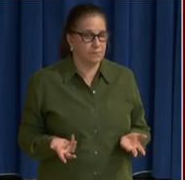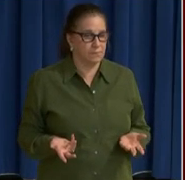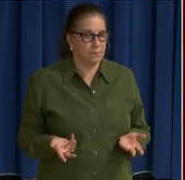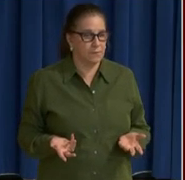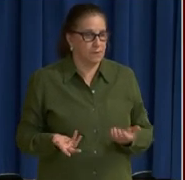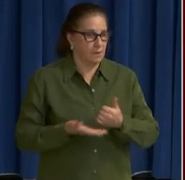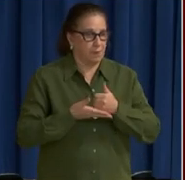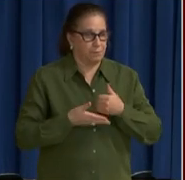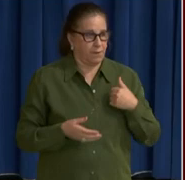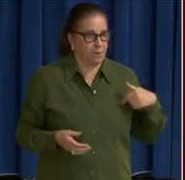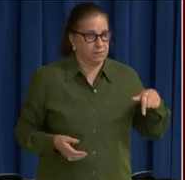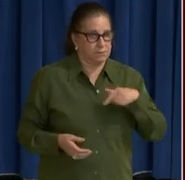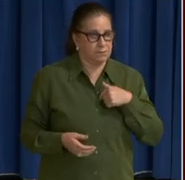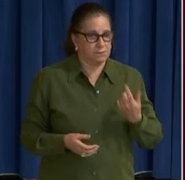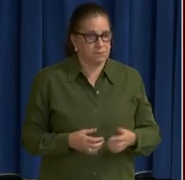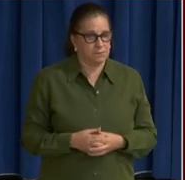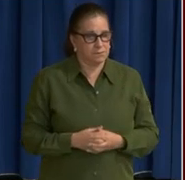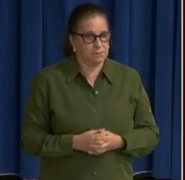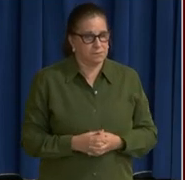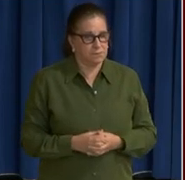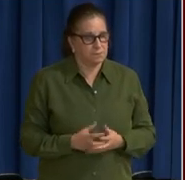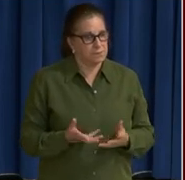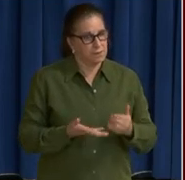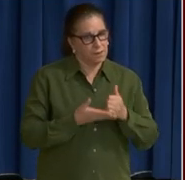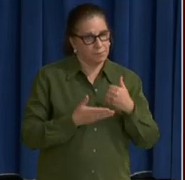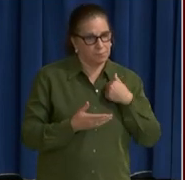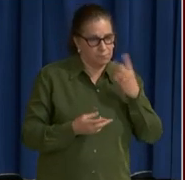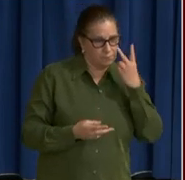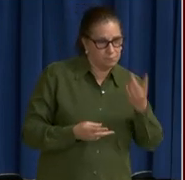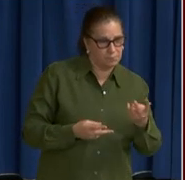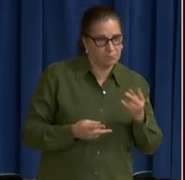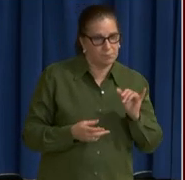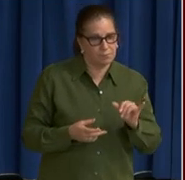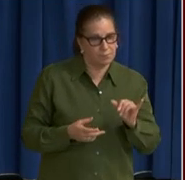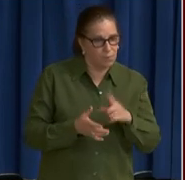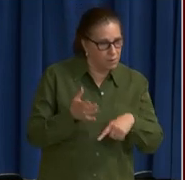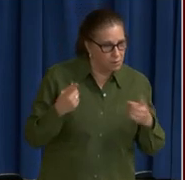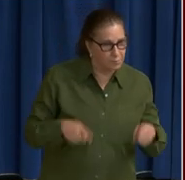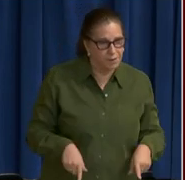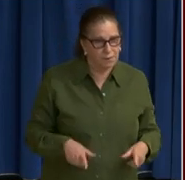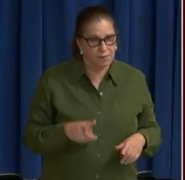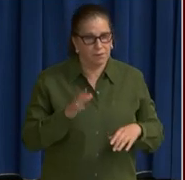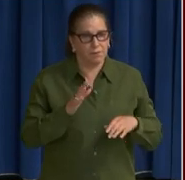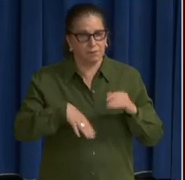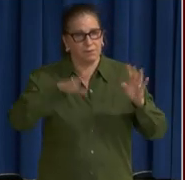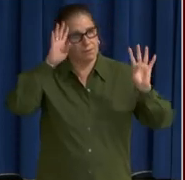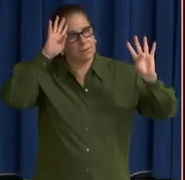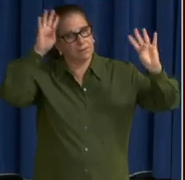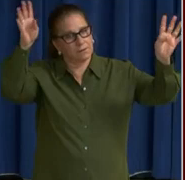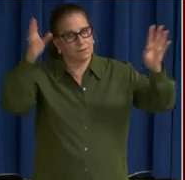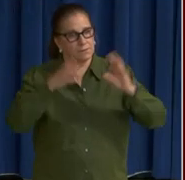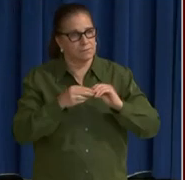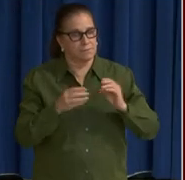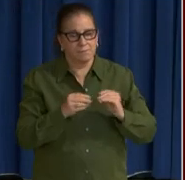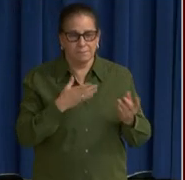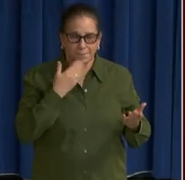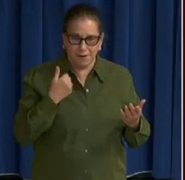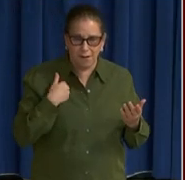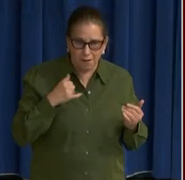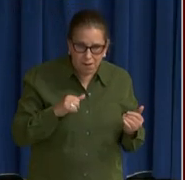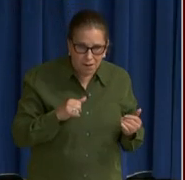part what the officer or what the public saw at that time. And getting that out in